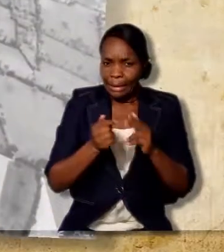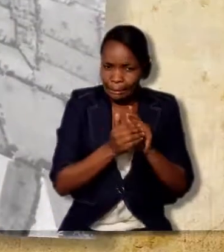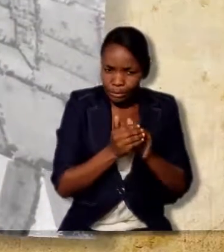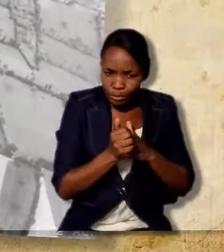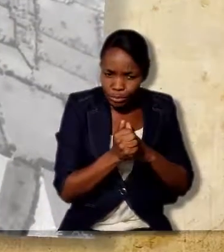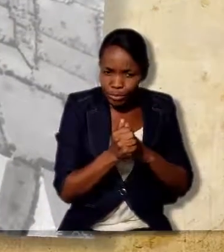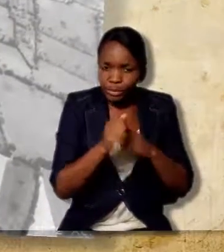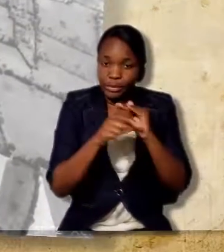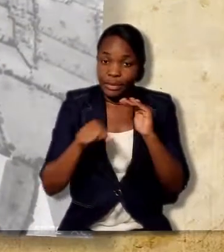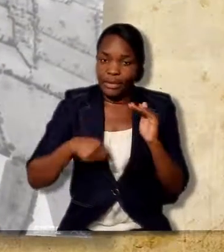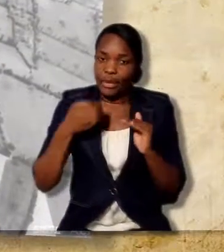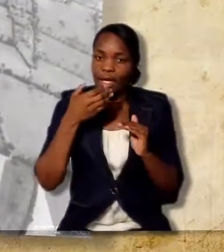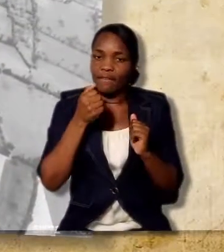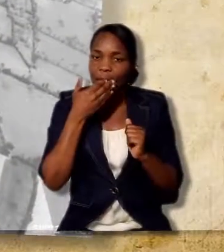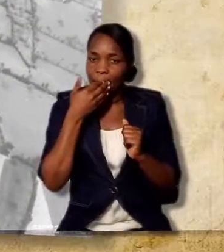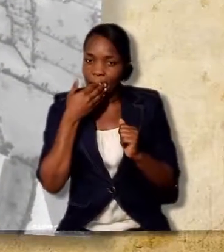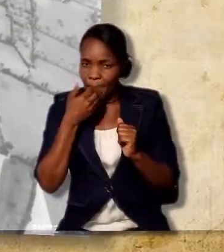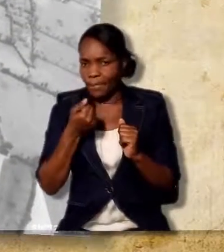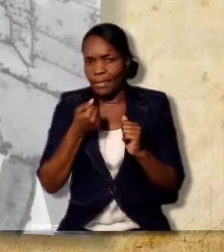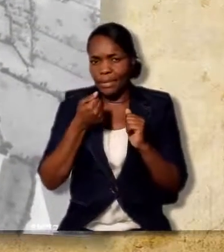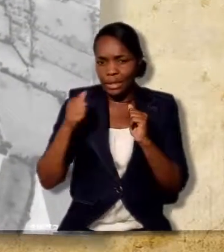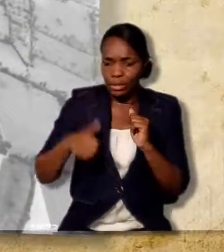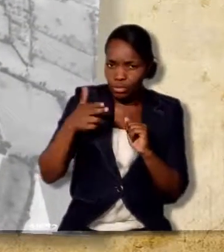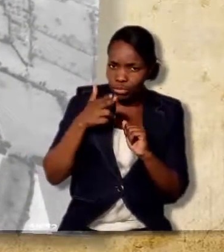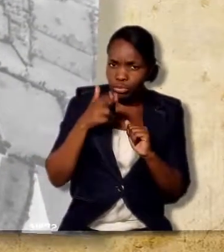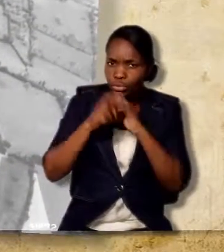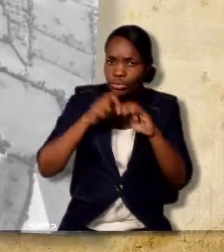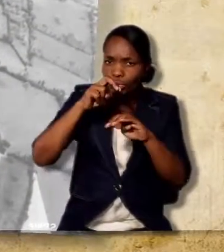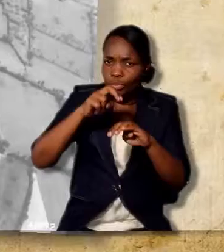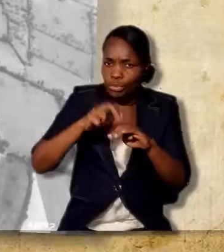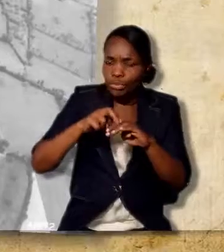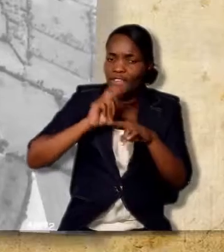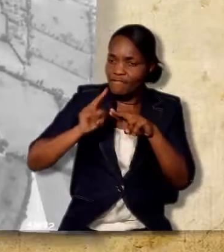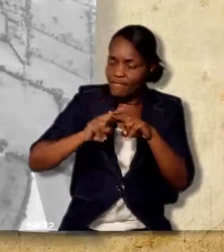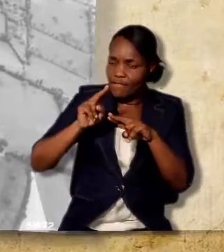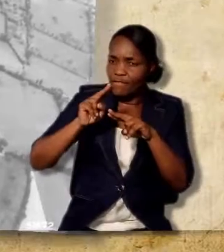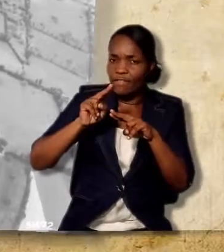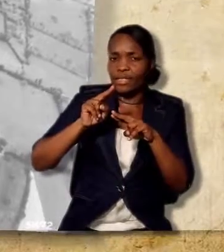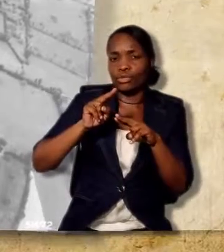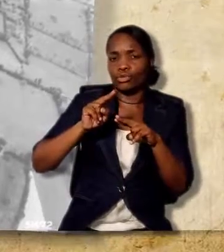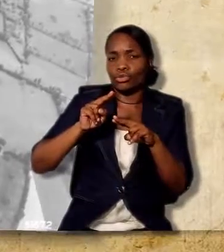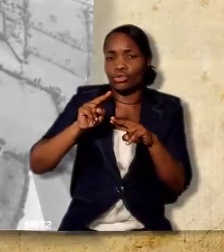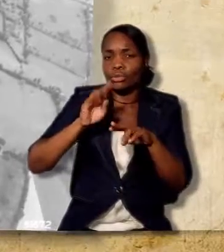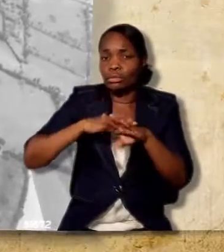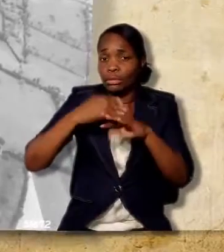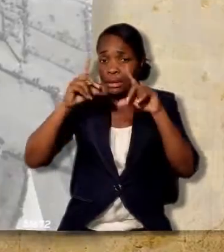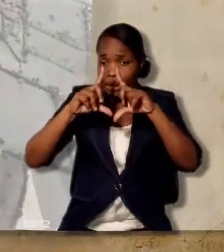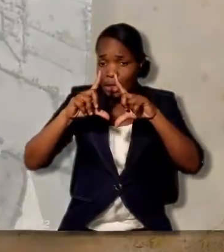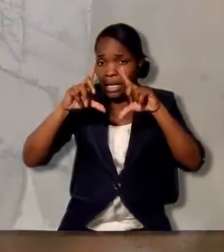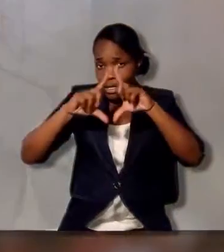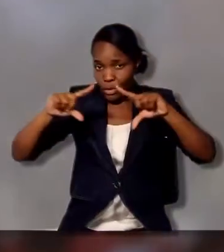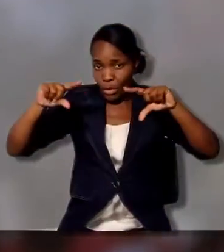guides countries to have better nuclear safety and to prepare for and respond to major emergencies, such as Japan's